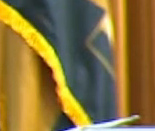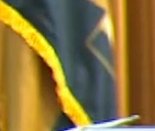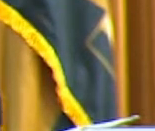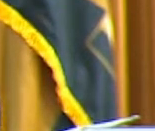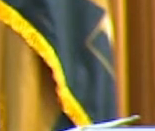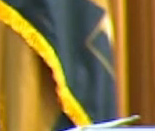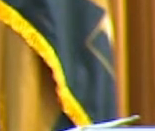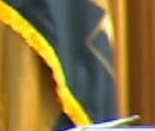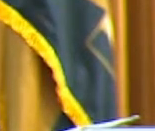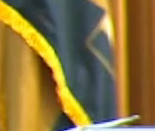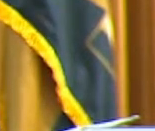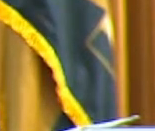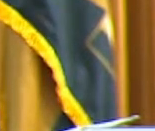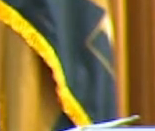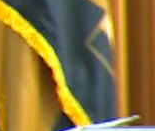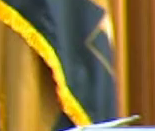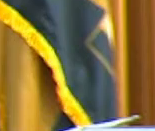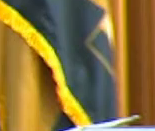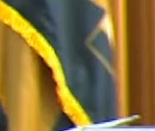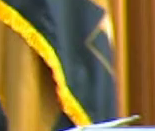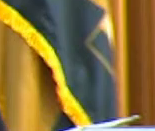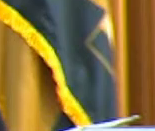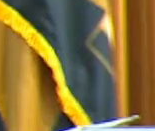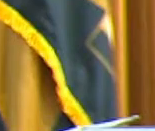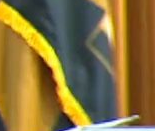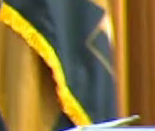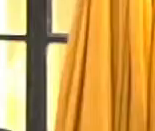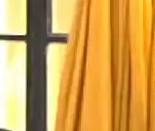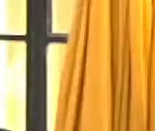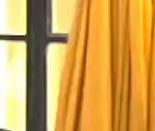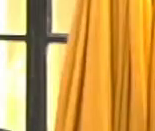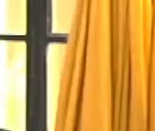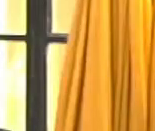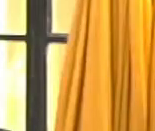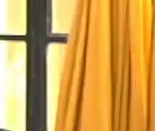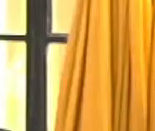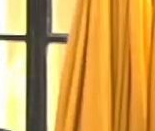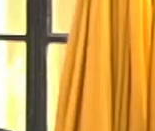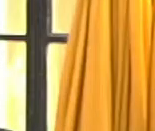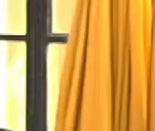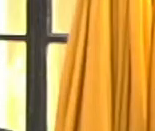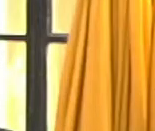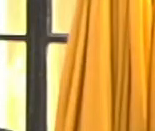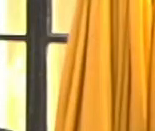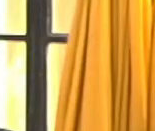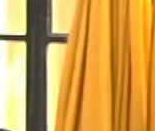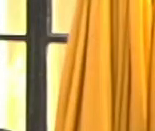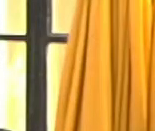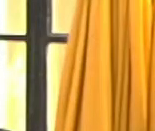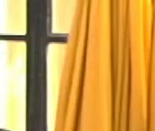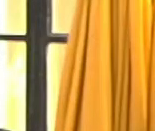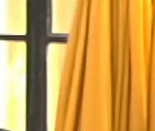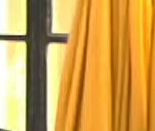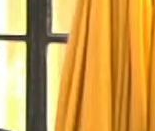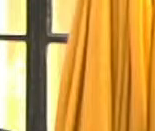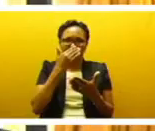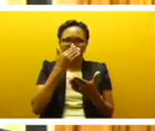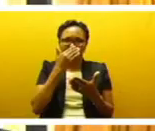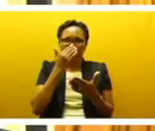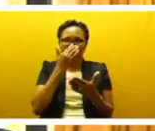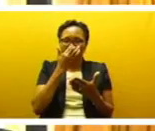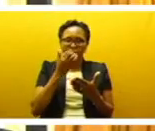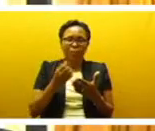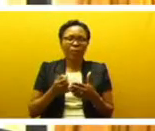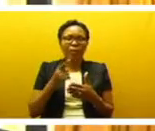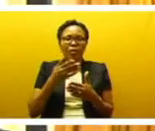to what he had done. Yes. So what is new here? What is different is this. You have a petitioner and you have rules that